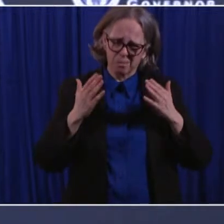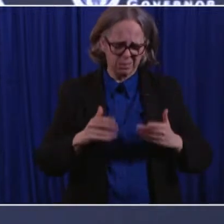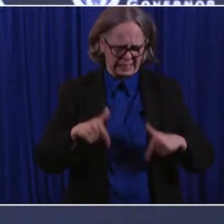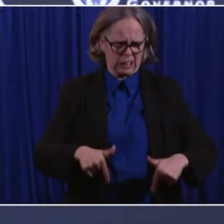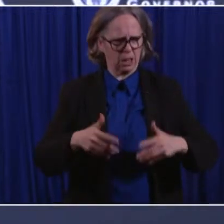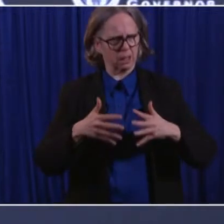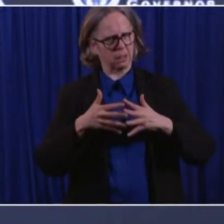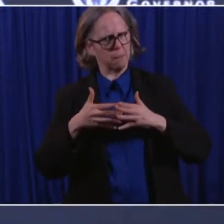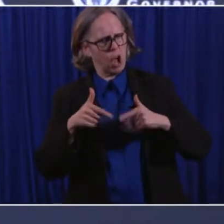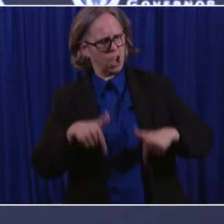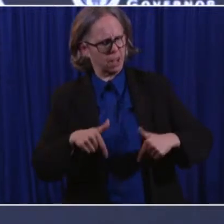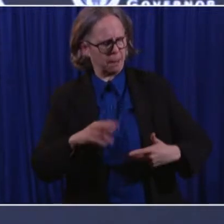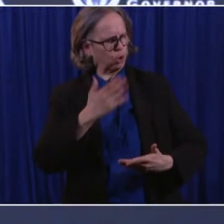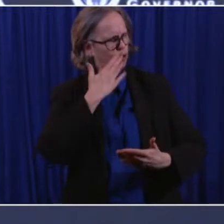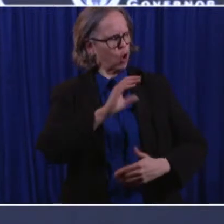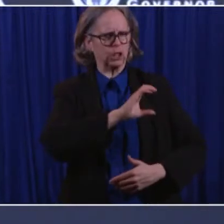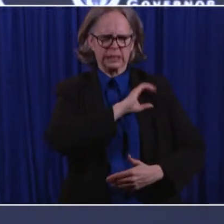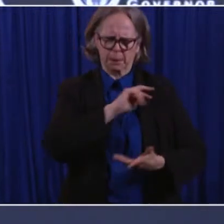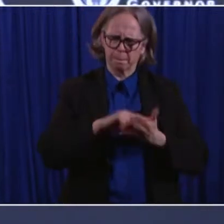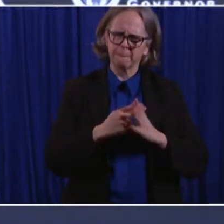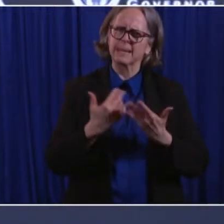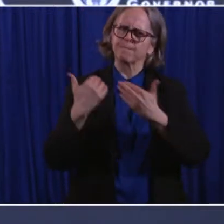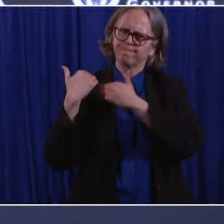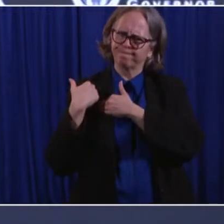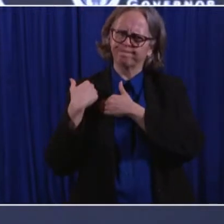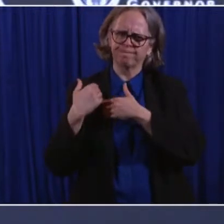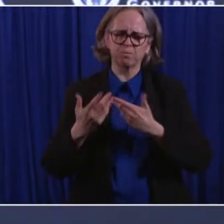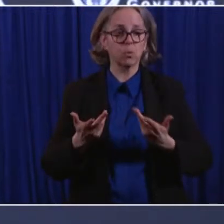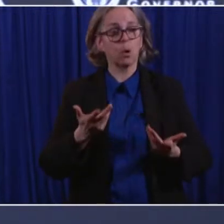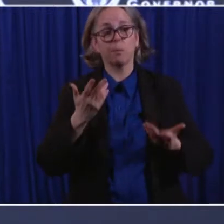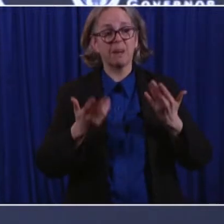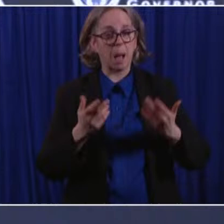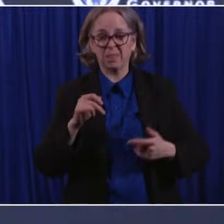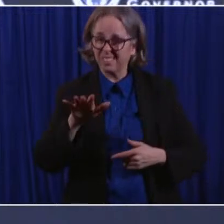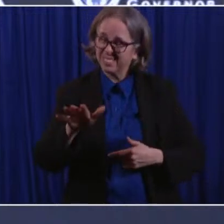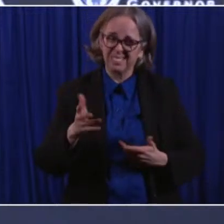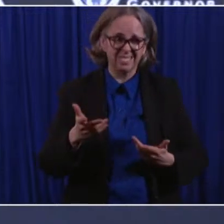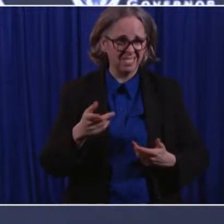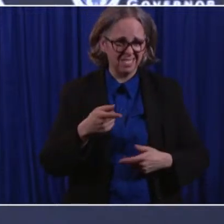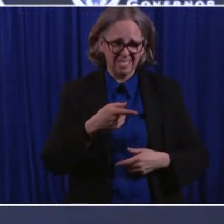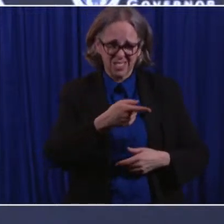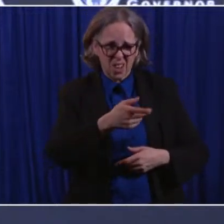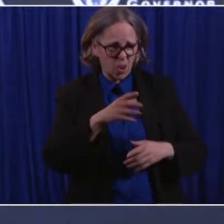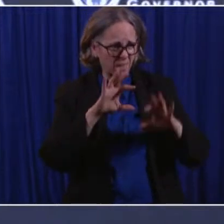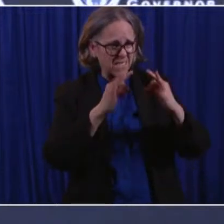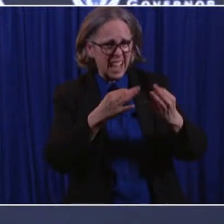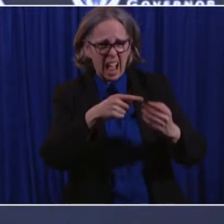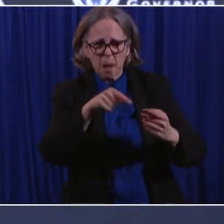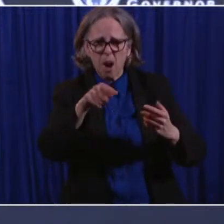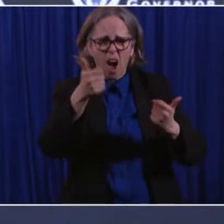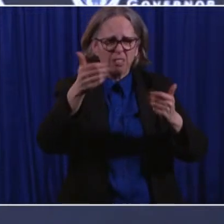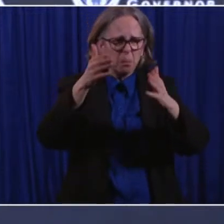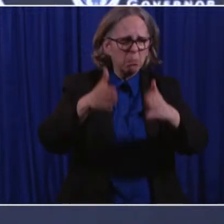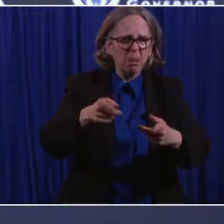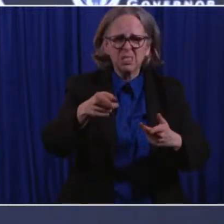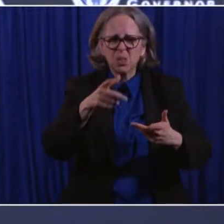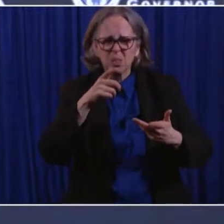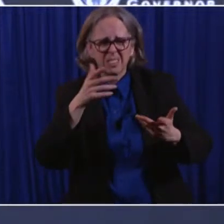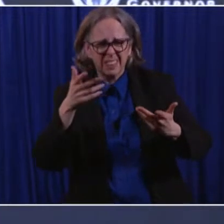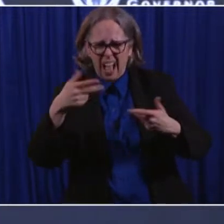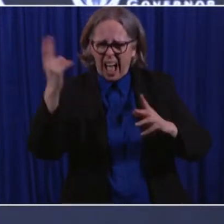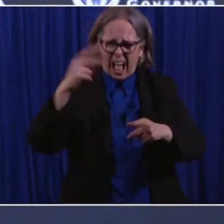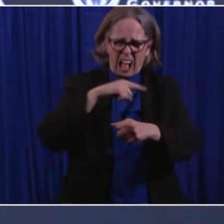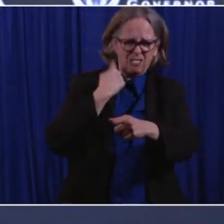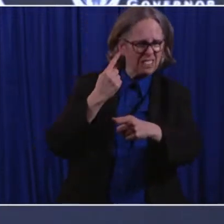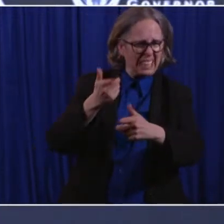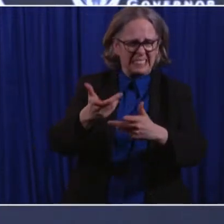is, look, if you still have someone in your family who has not been vaccinated and who might be very compromised, you